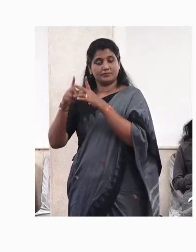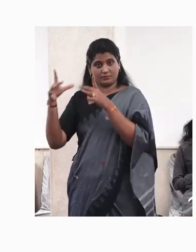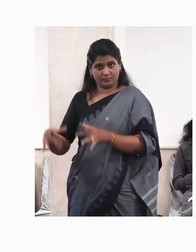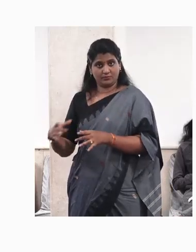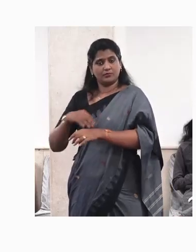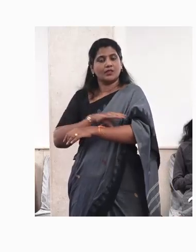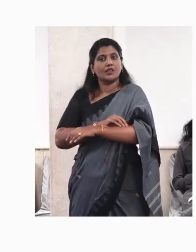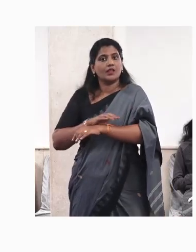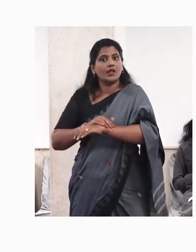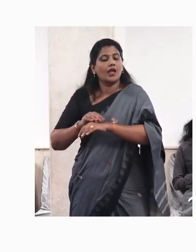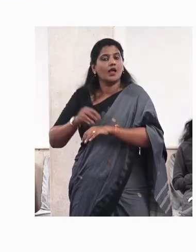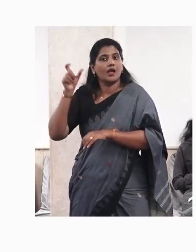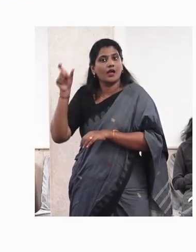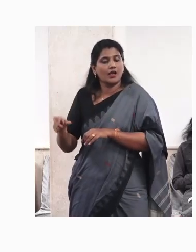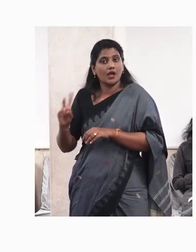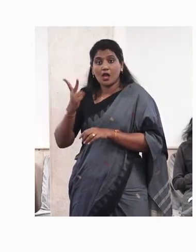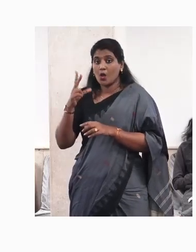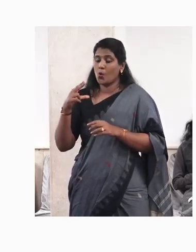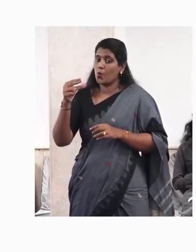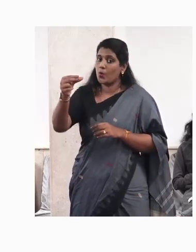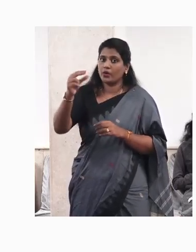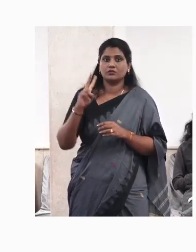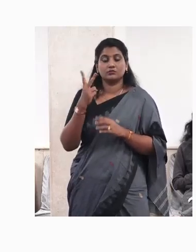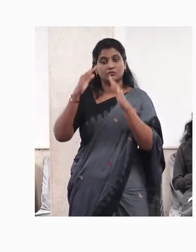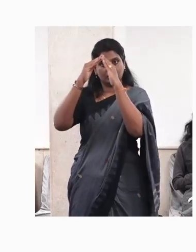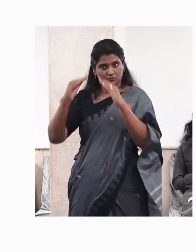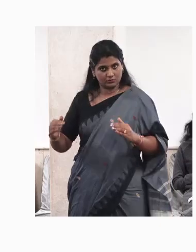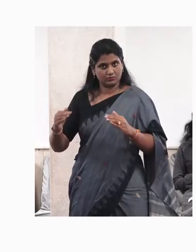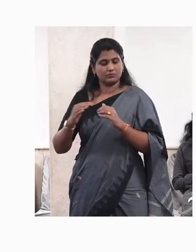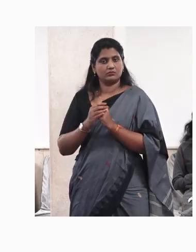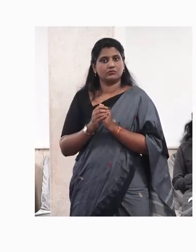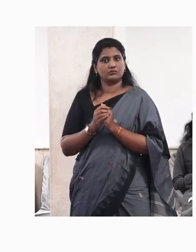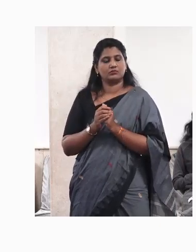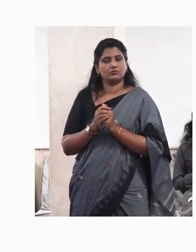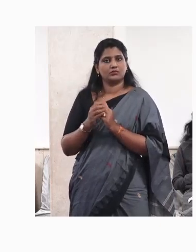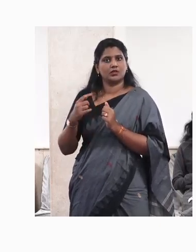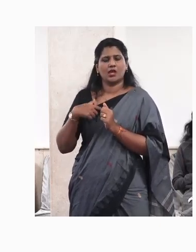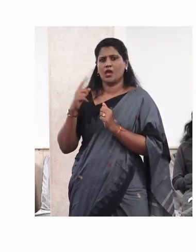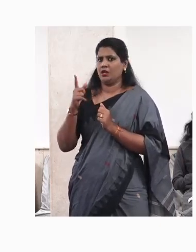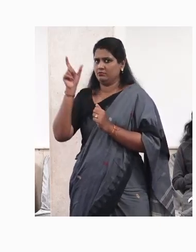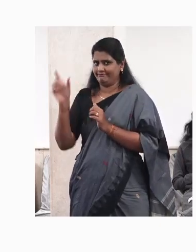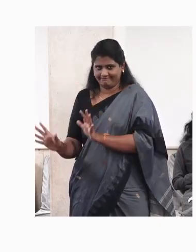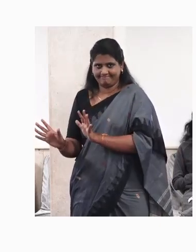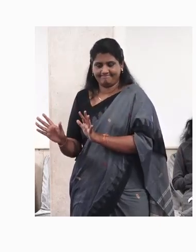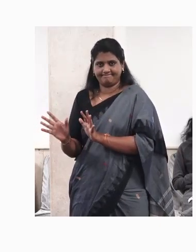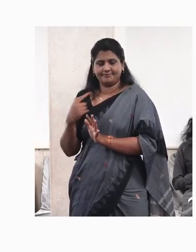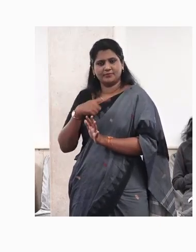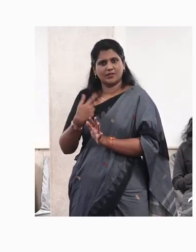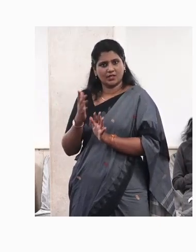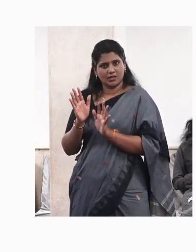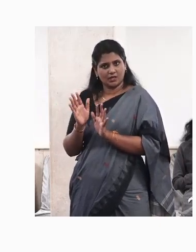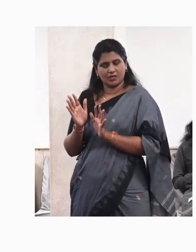therapeutic to villages, to homes. And ideally, if it's,